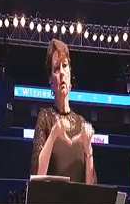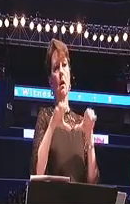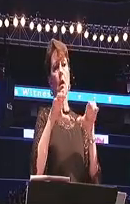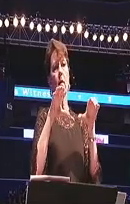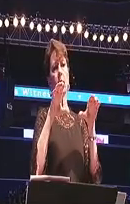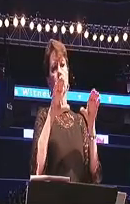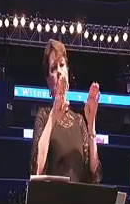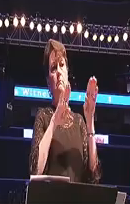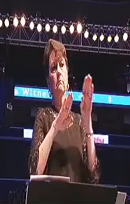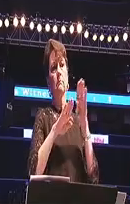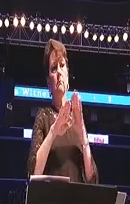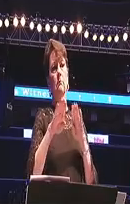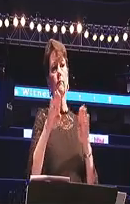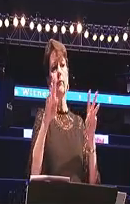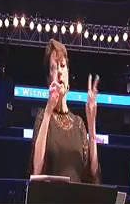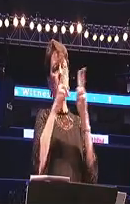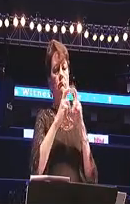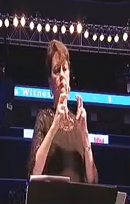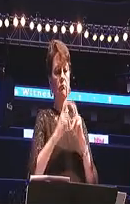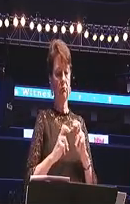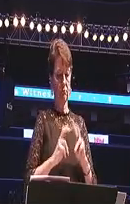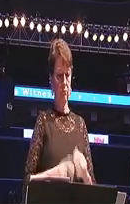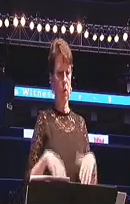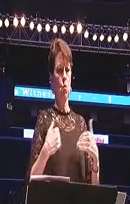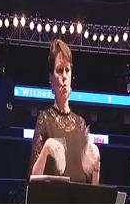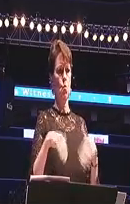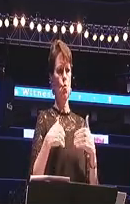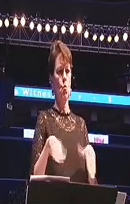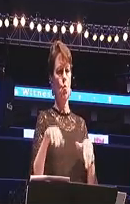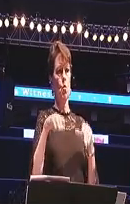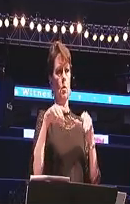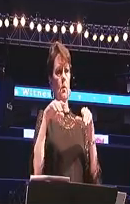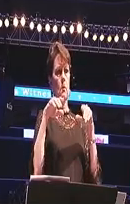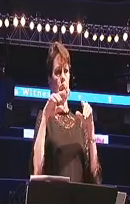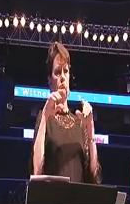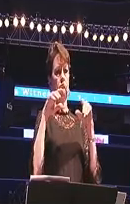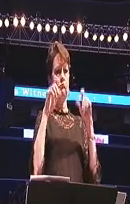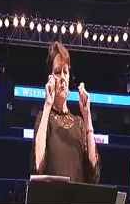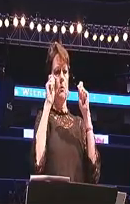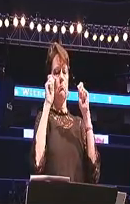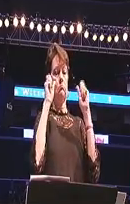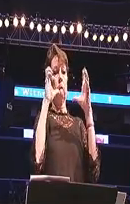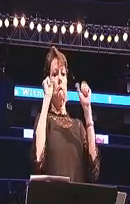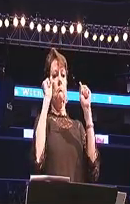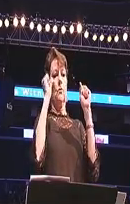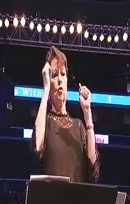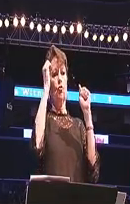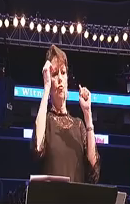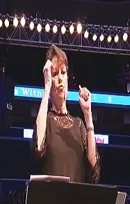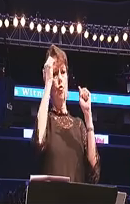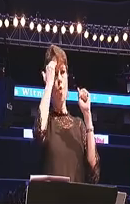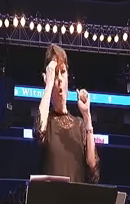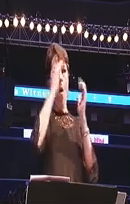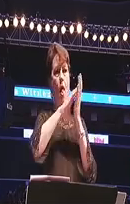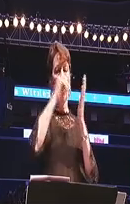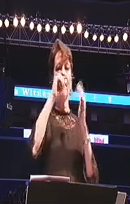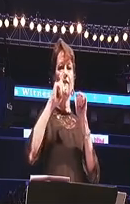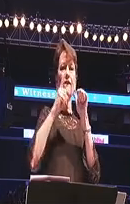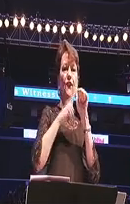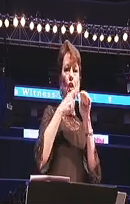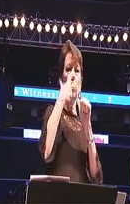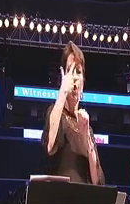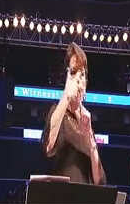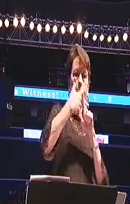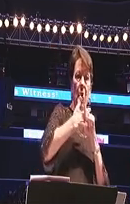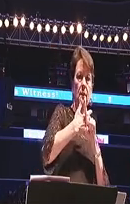And it was actually quite surprising to me to learn, even at that point, that in the first trimester of a baby's life,